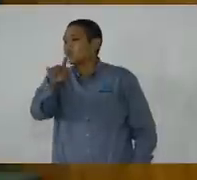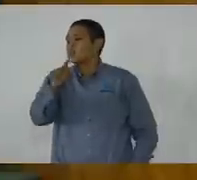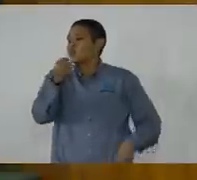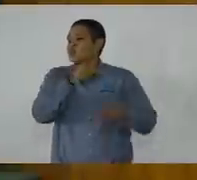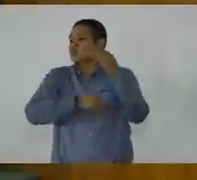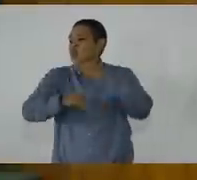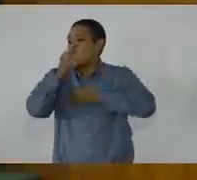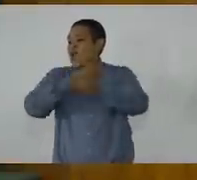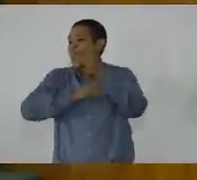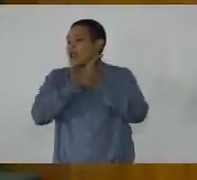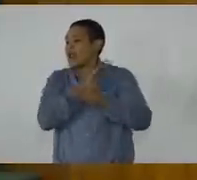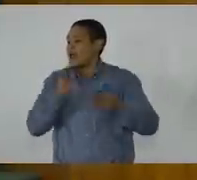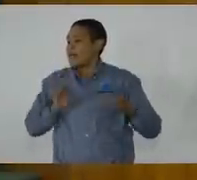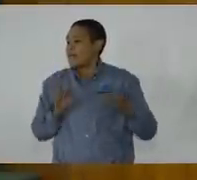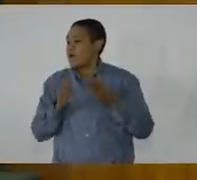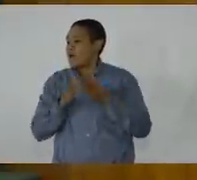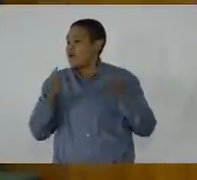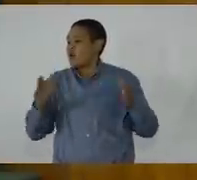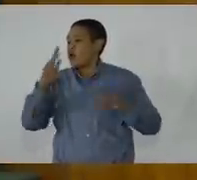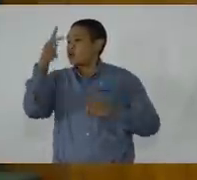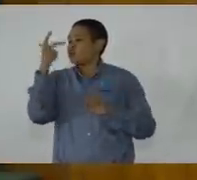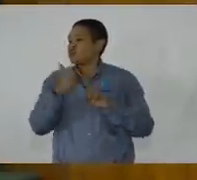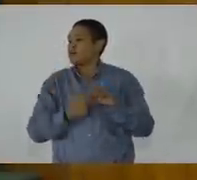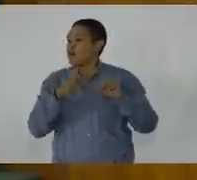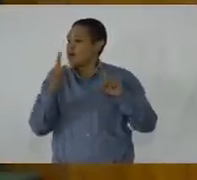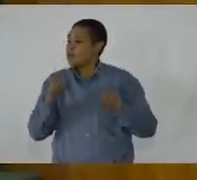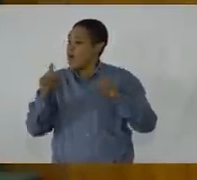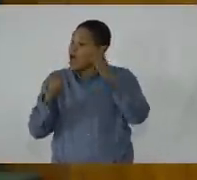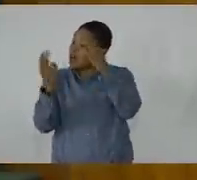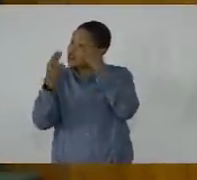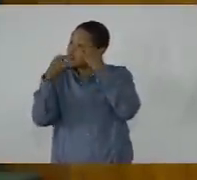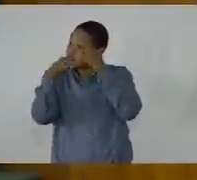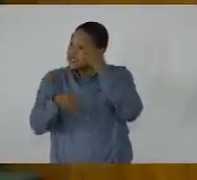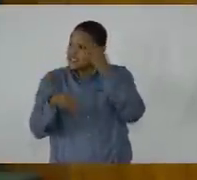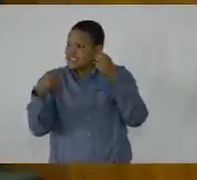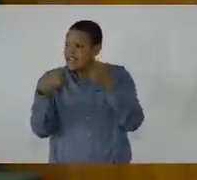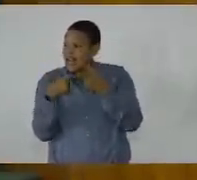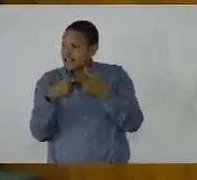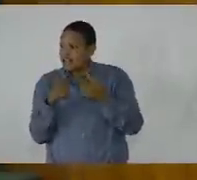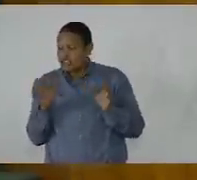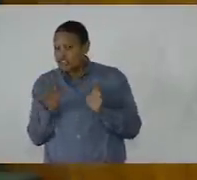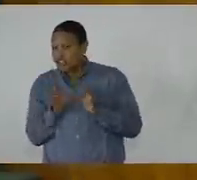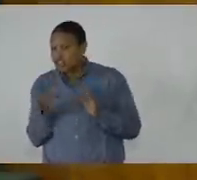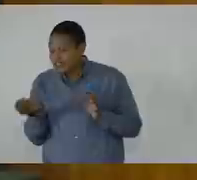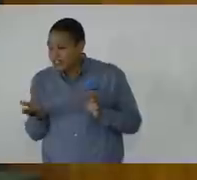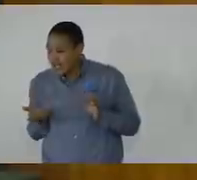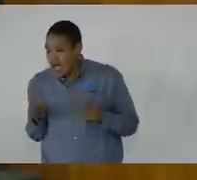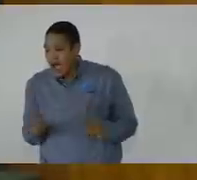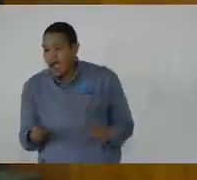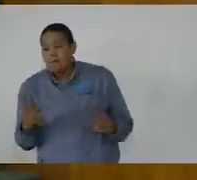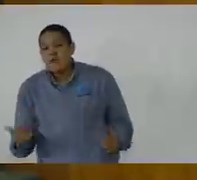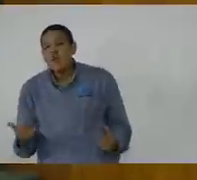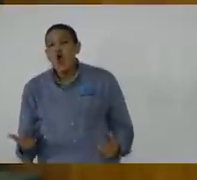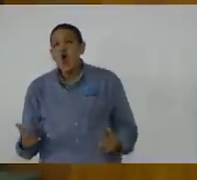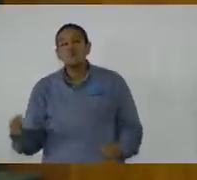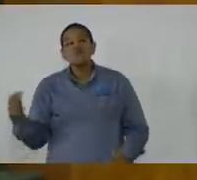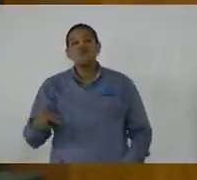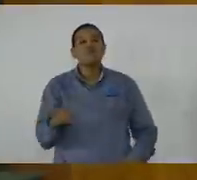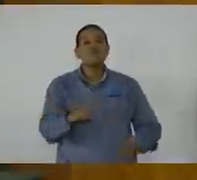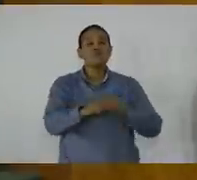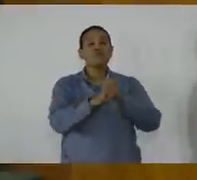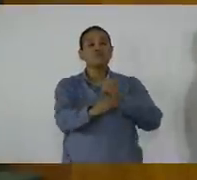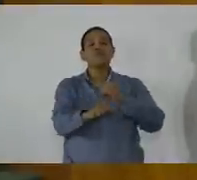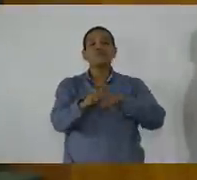Trade Board launched a 3-month pilot to use these electronic certificates and is now in the